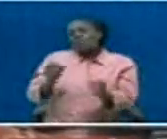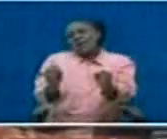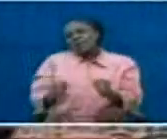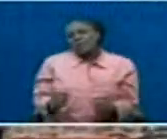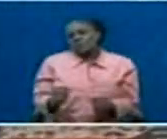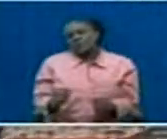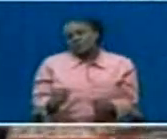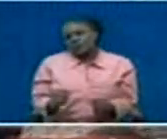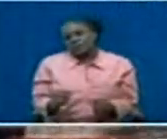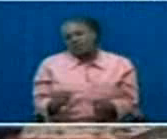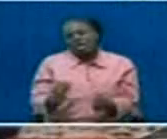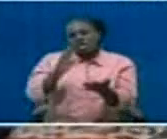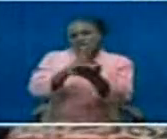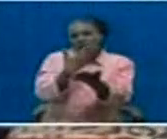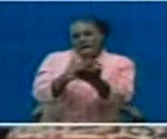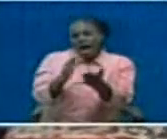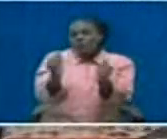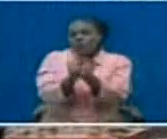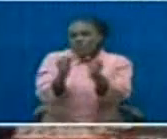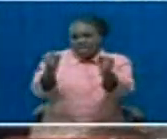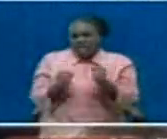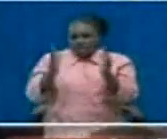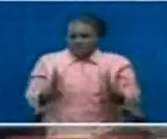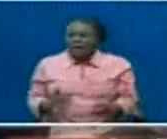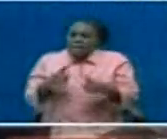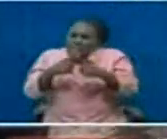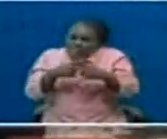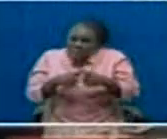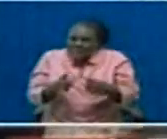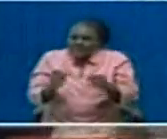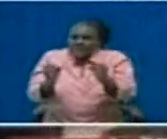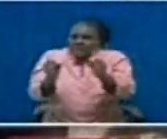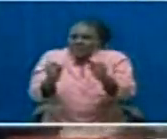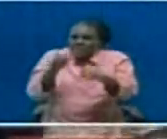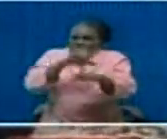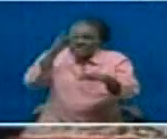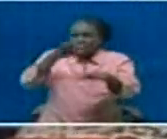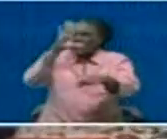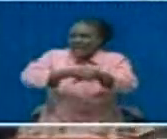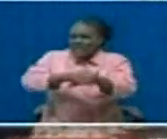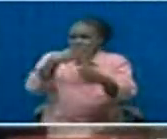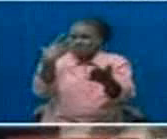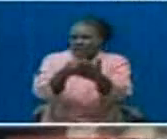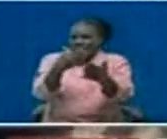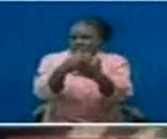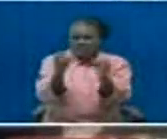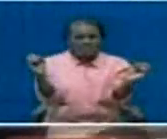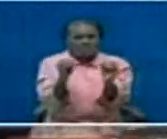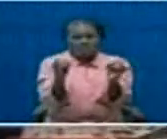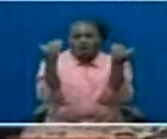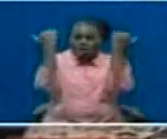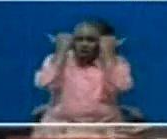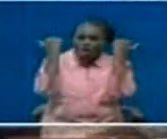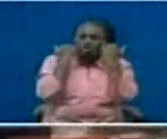they will charge the rapist. They will make sure he pays some money. Yeah. But the person who was raped will not get a single cent. The kangaroo court of